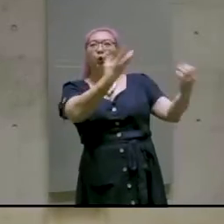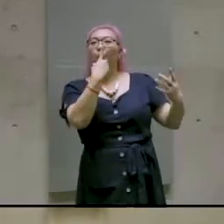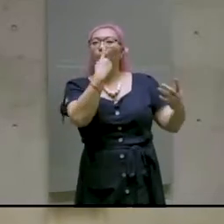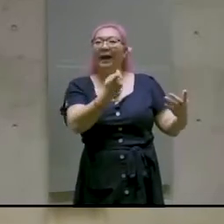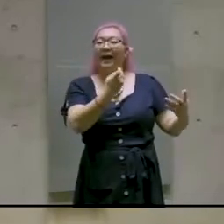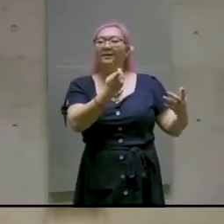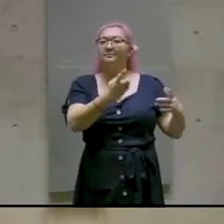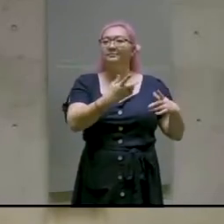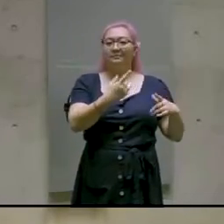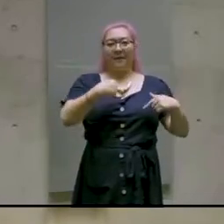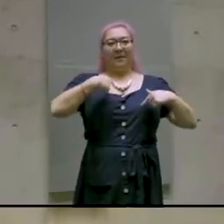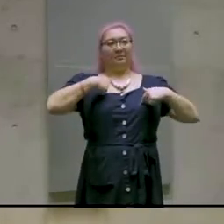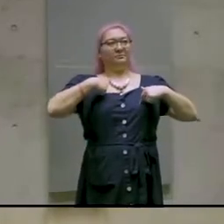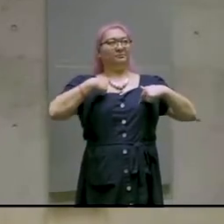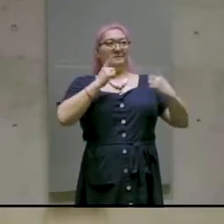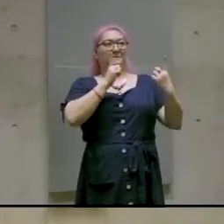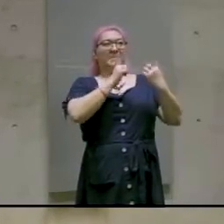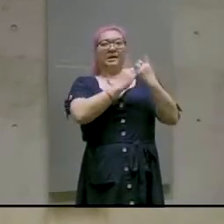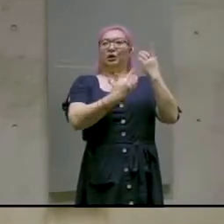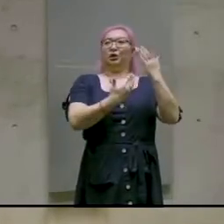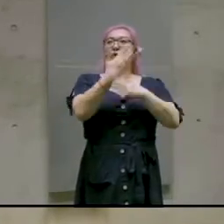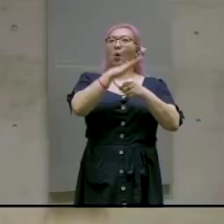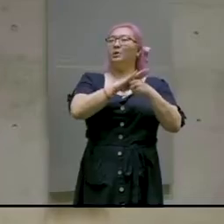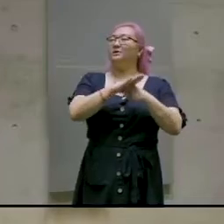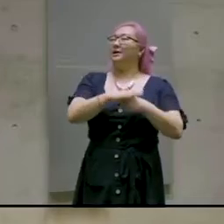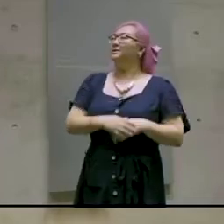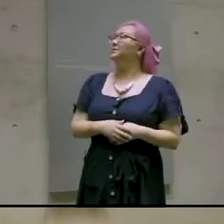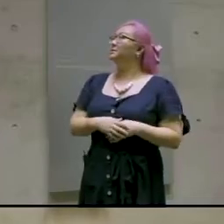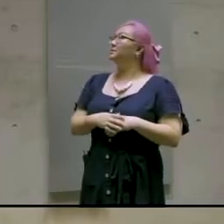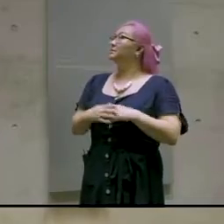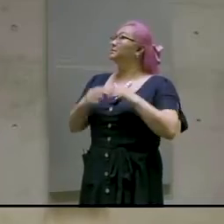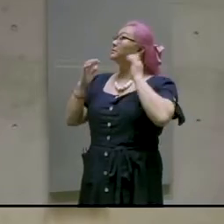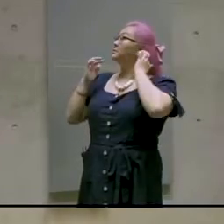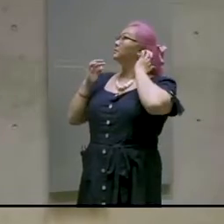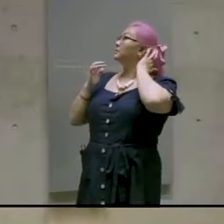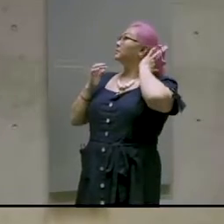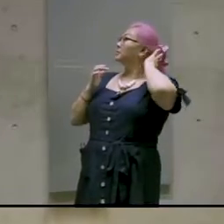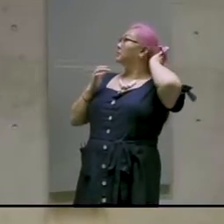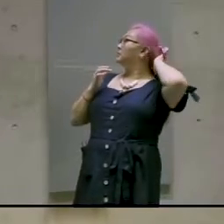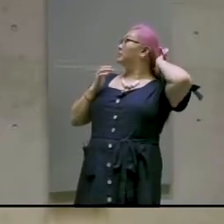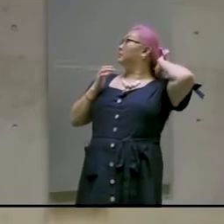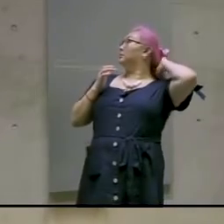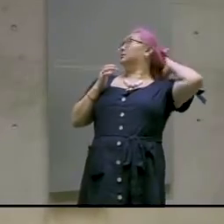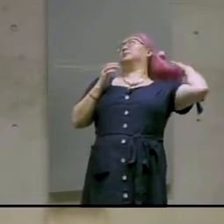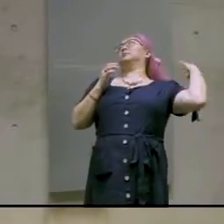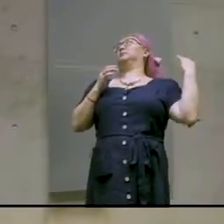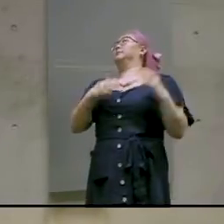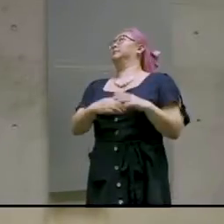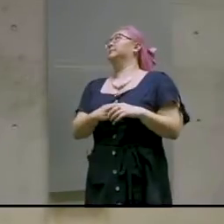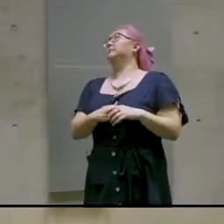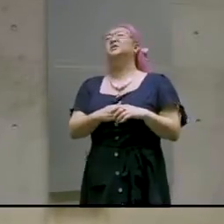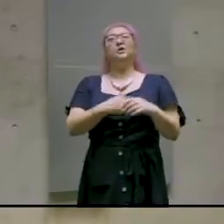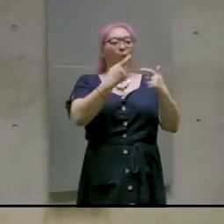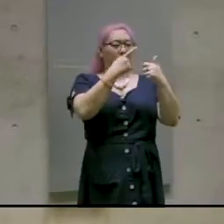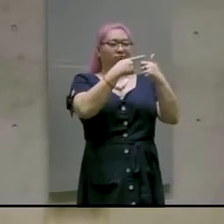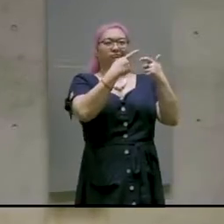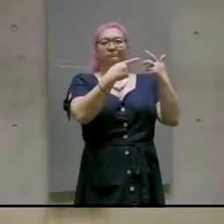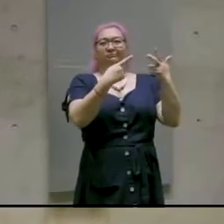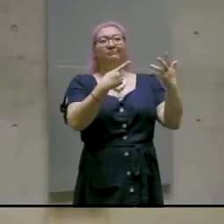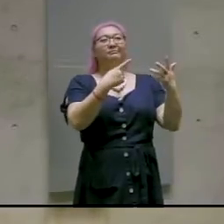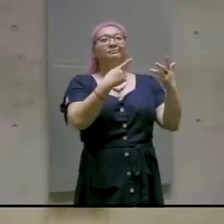because the player is seeing them in a new context. And so kind of all of those elements together kind of shape how those scenes play